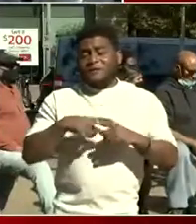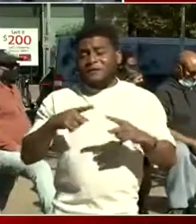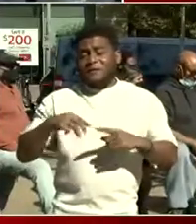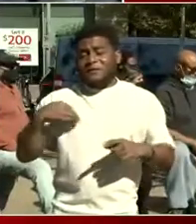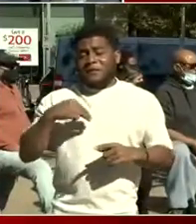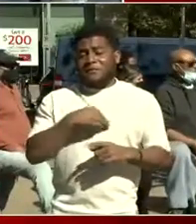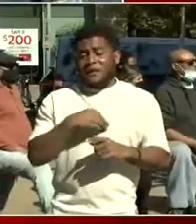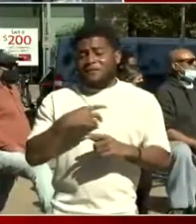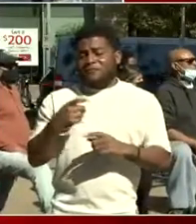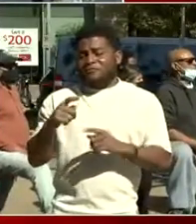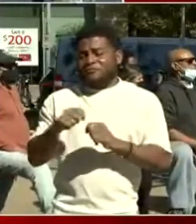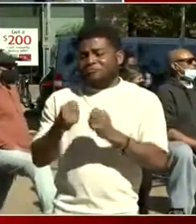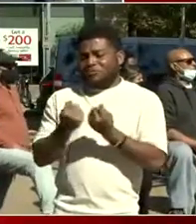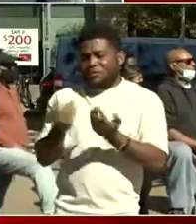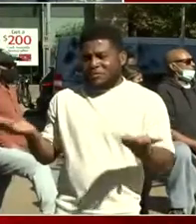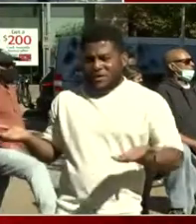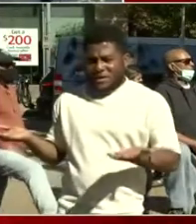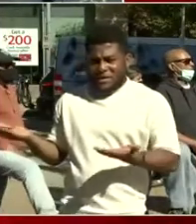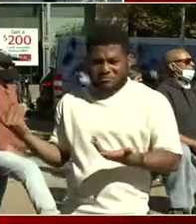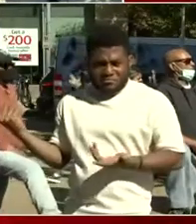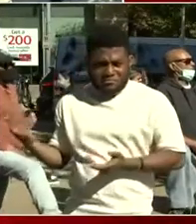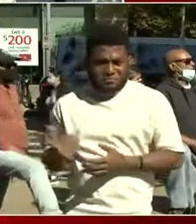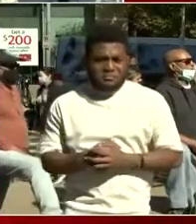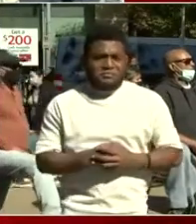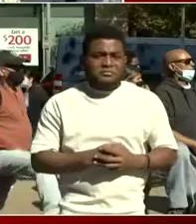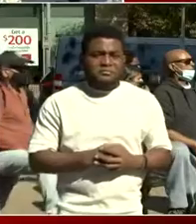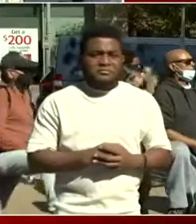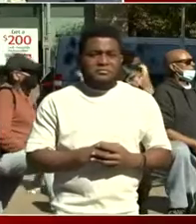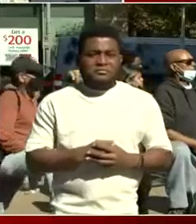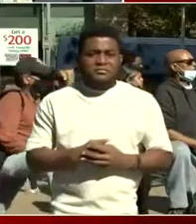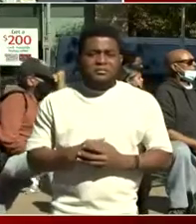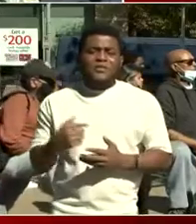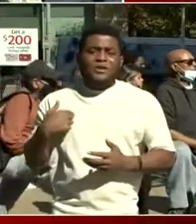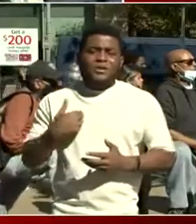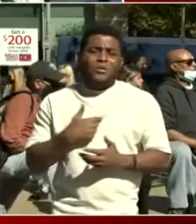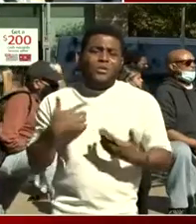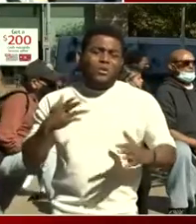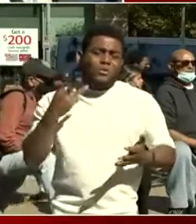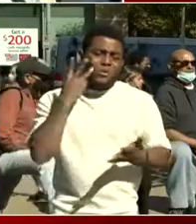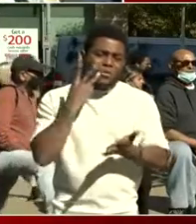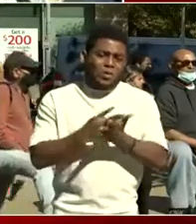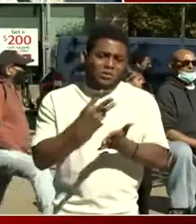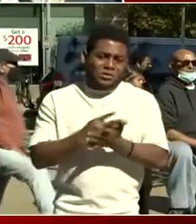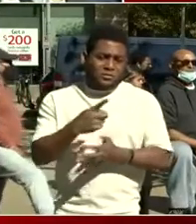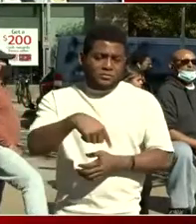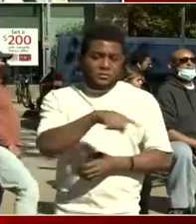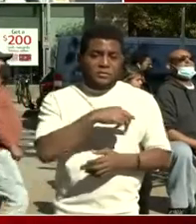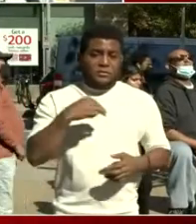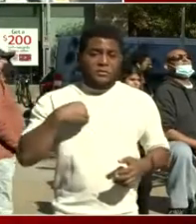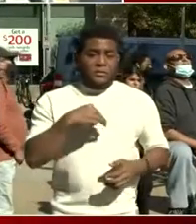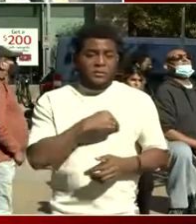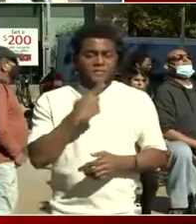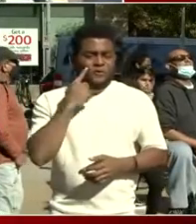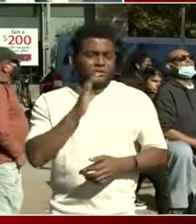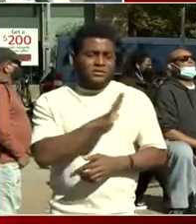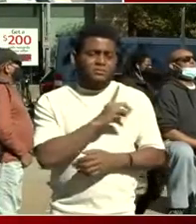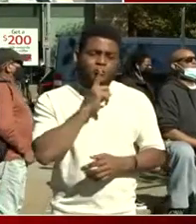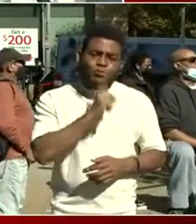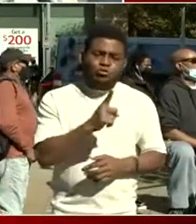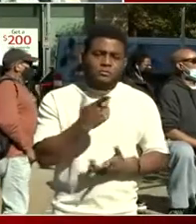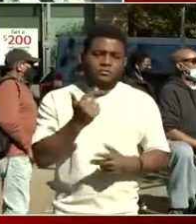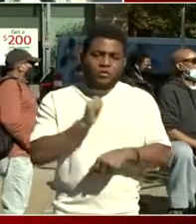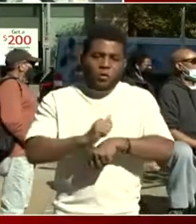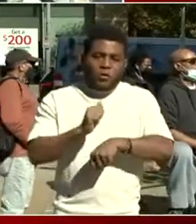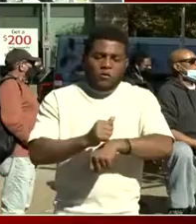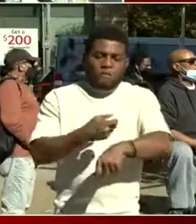I have witnessed firsthand these members going above and beyond to bring resources and engagement to the 3rd District community already,